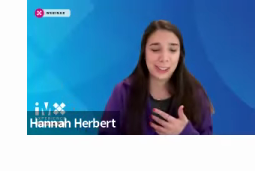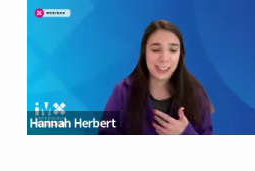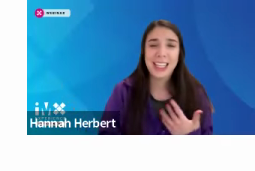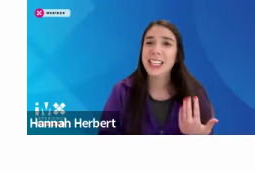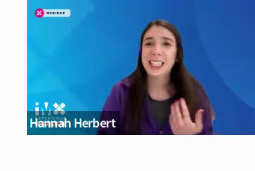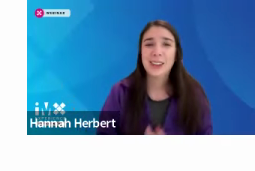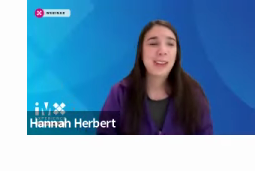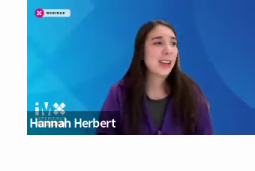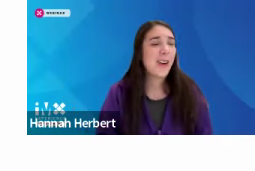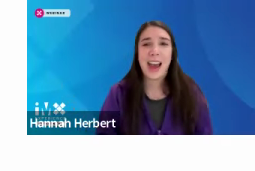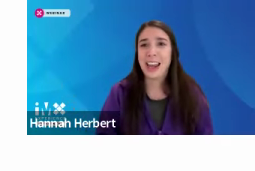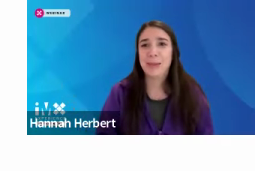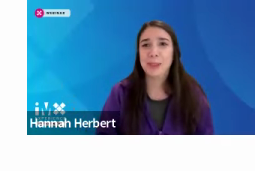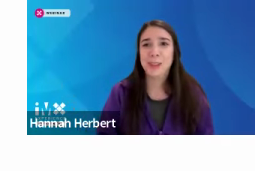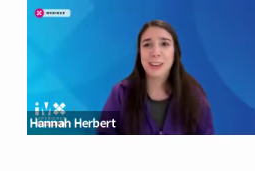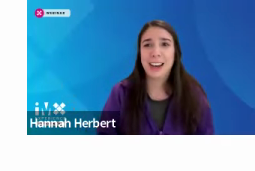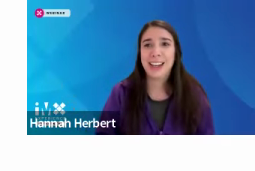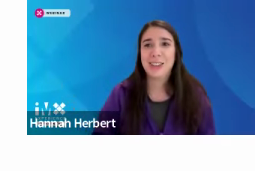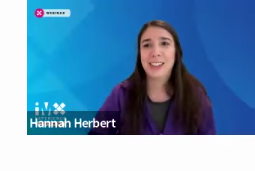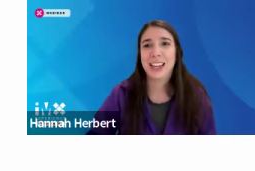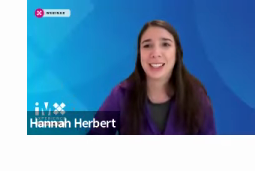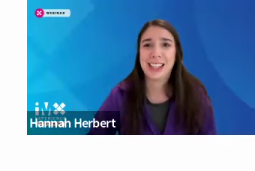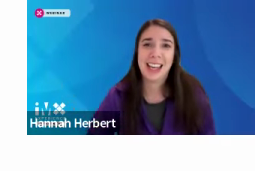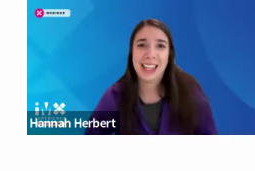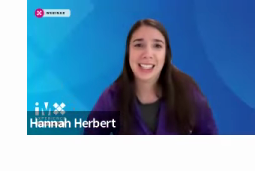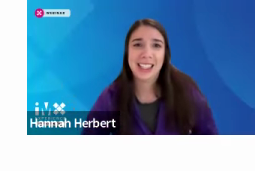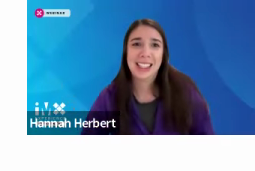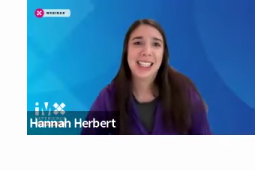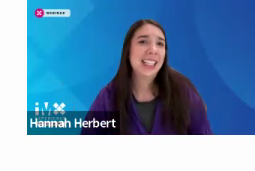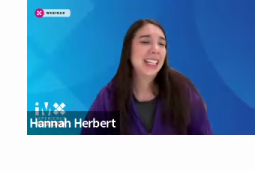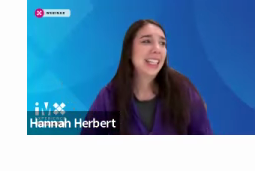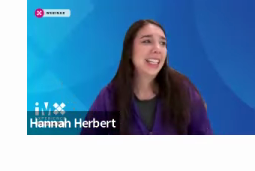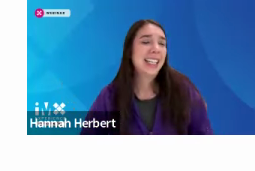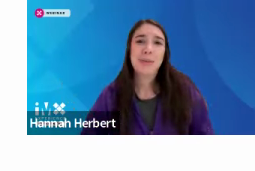grade levels. We can go ahead and move on to our next slide.